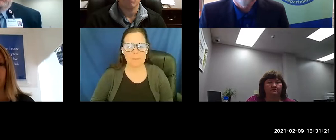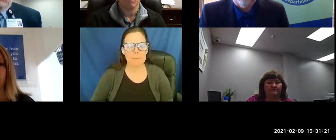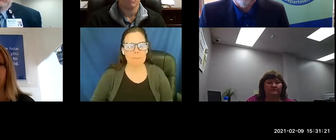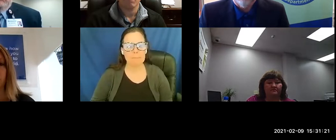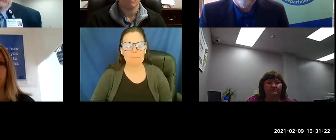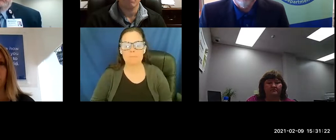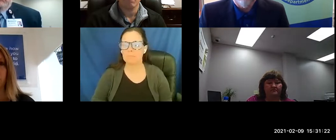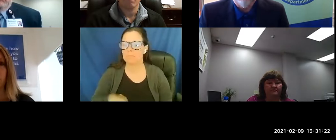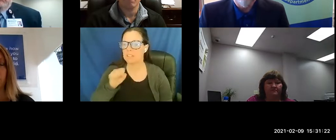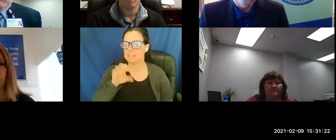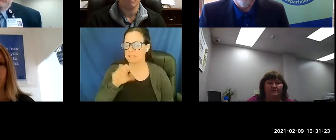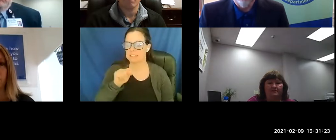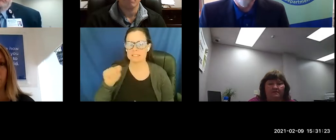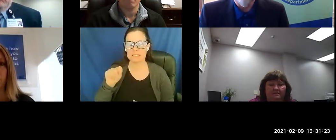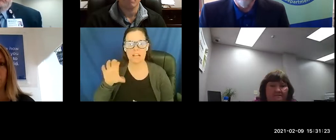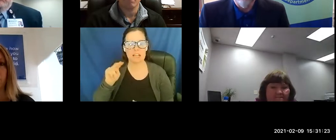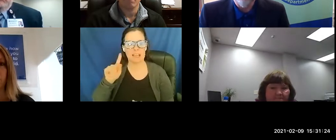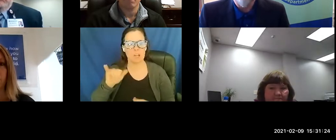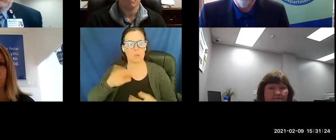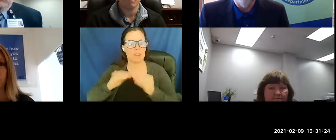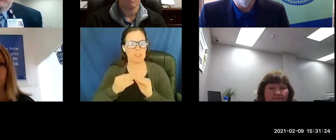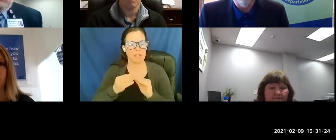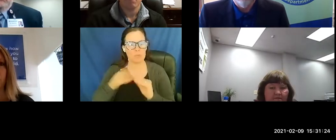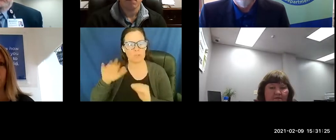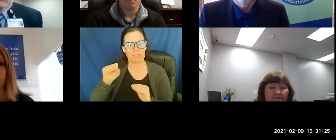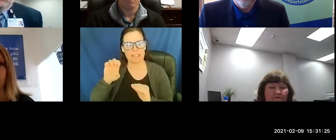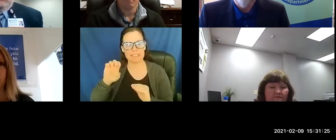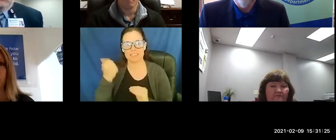In Scott County, the number of cases today is